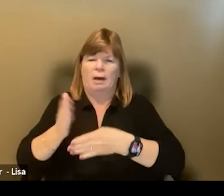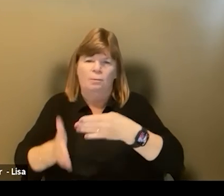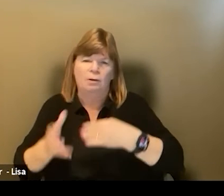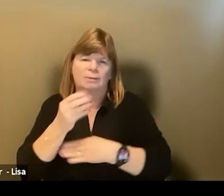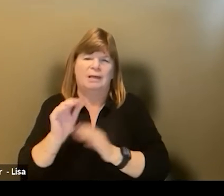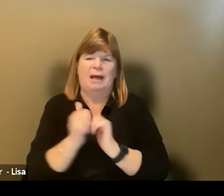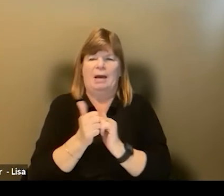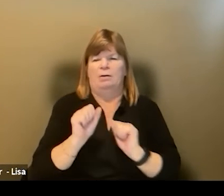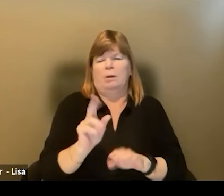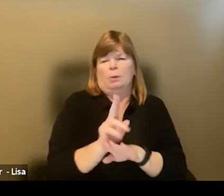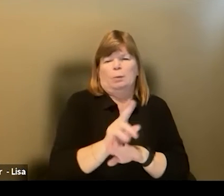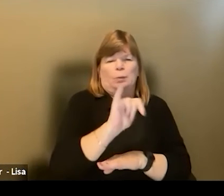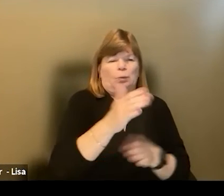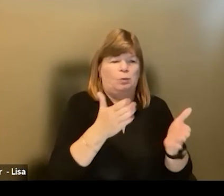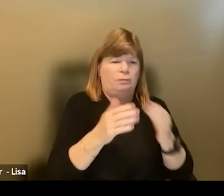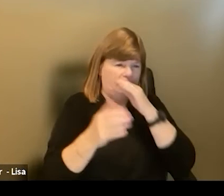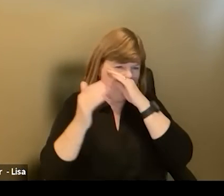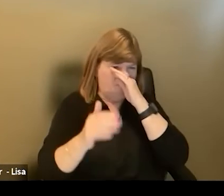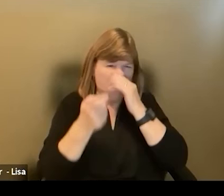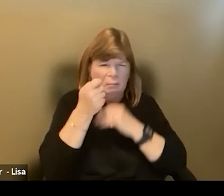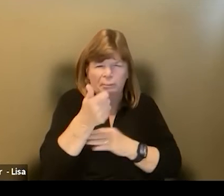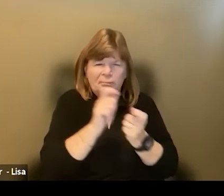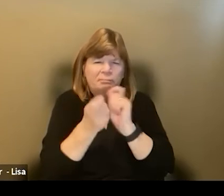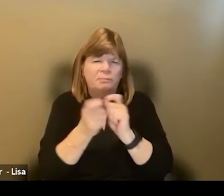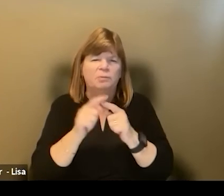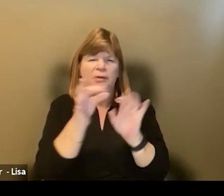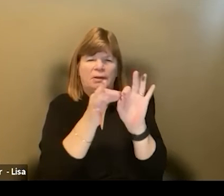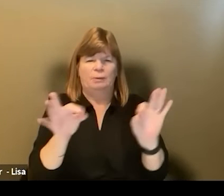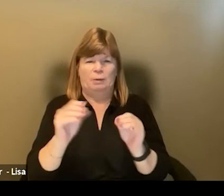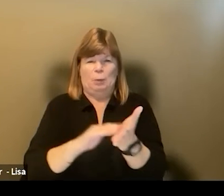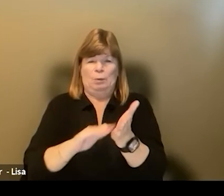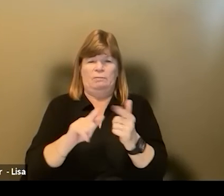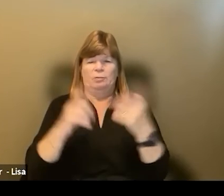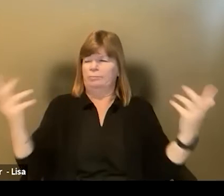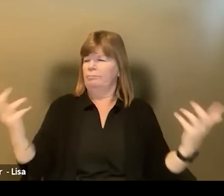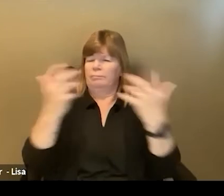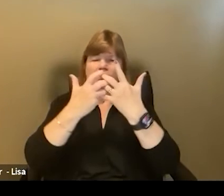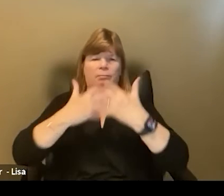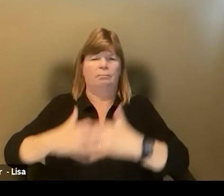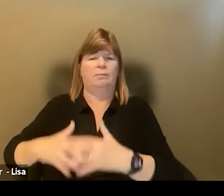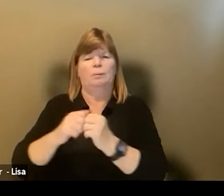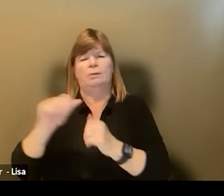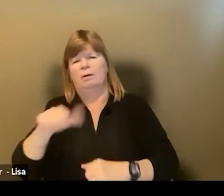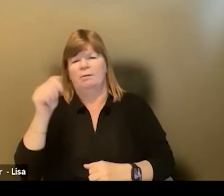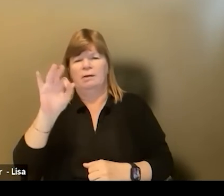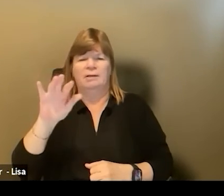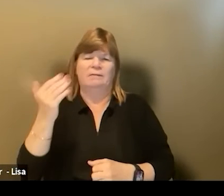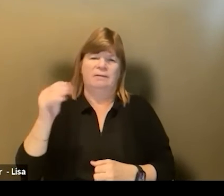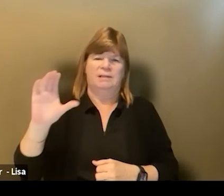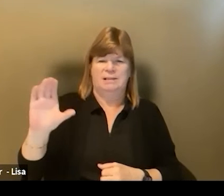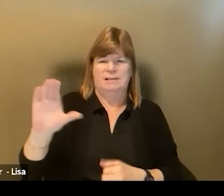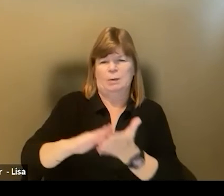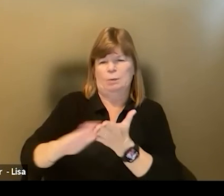the services could be used, making minor changes to the language in the waiver to align with other 1915C